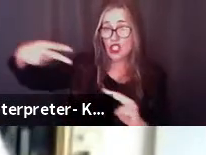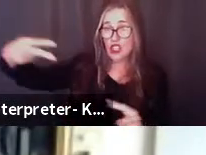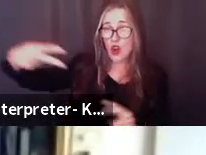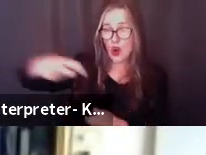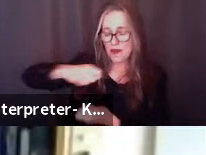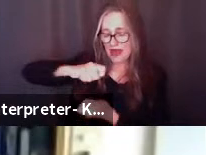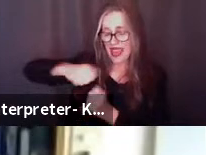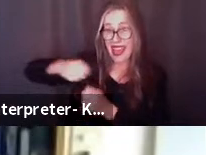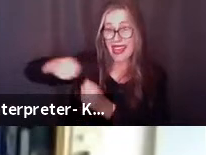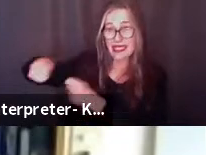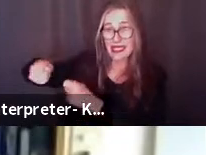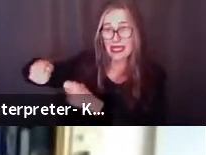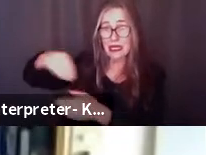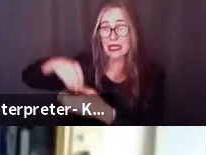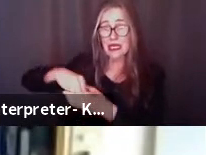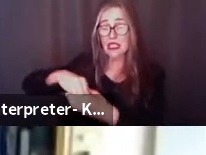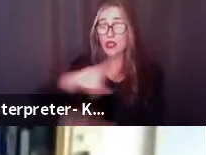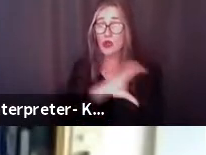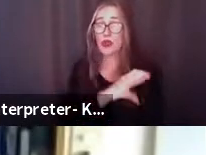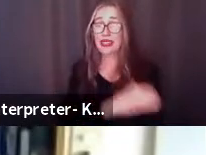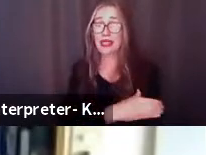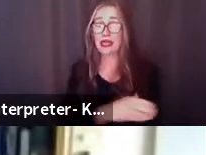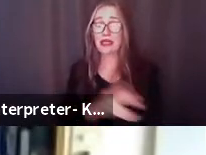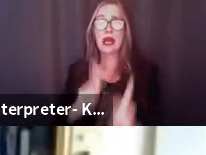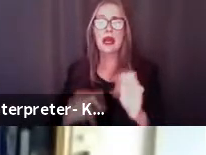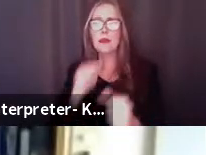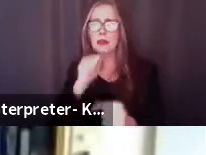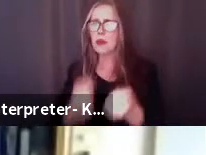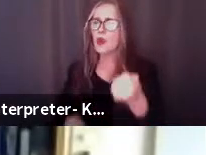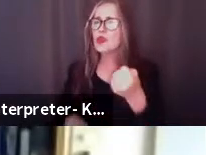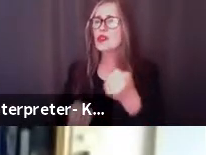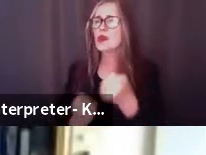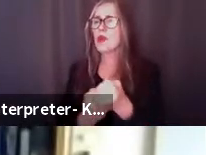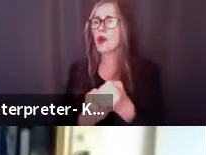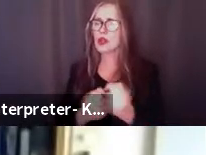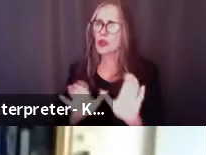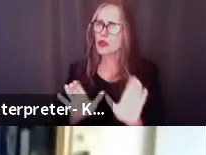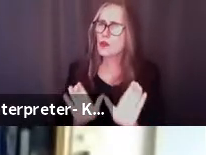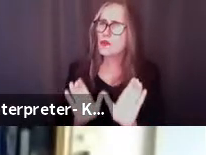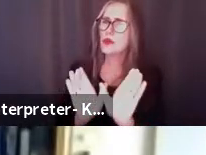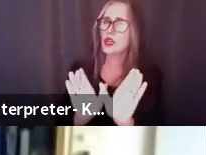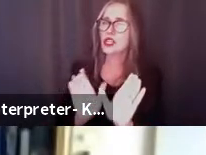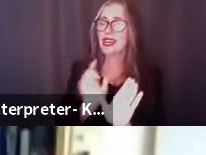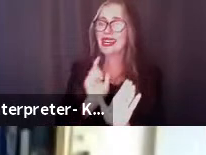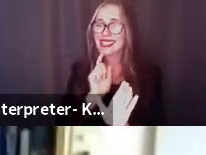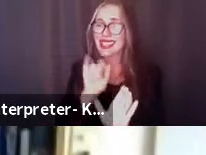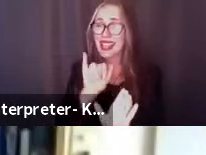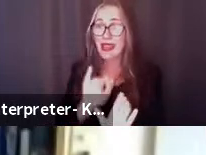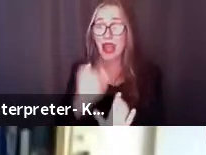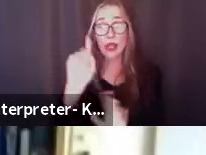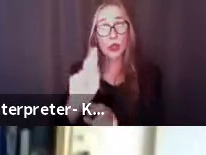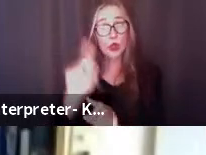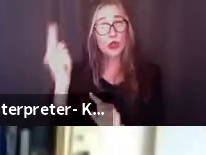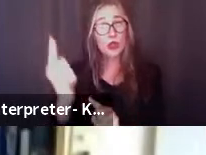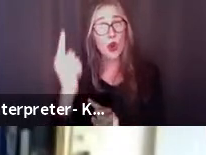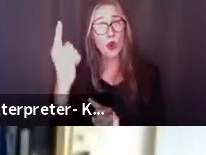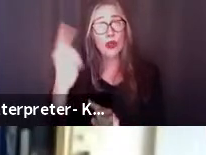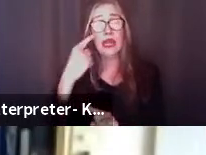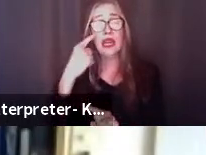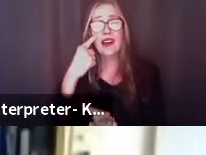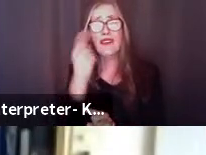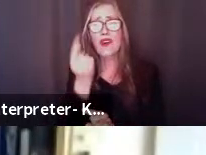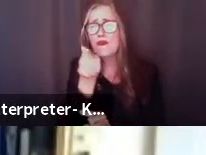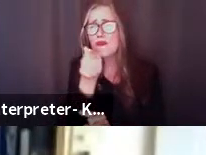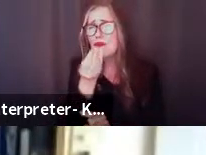of those who are doing this pushing say that heritable genetic genome editing should be used only for the tiny number of